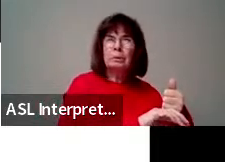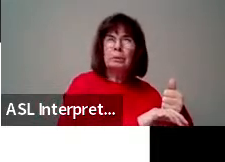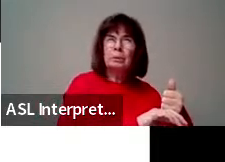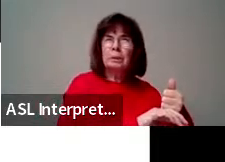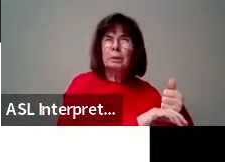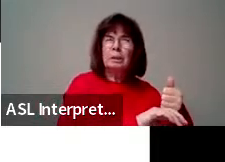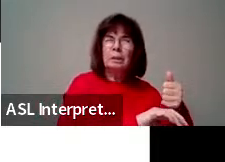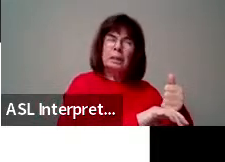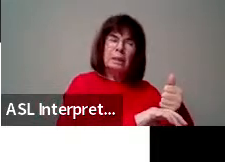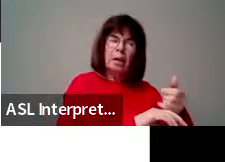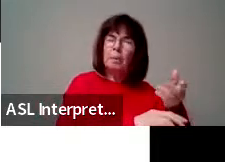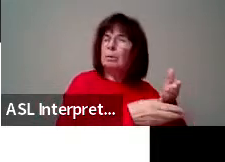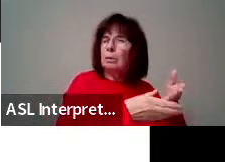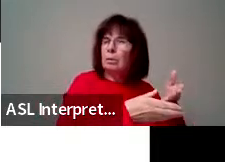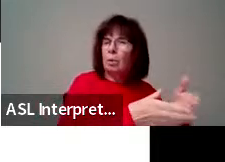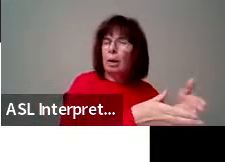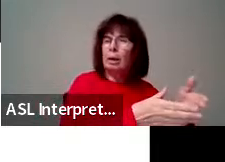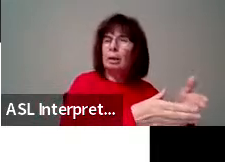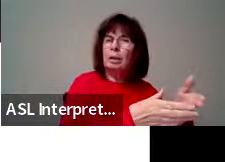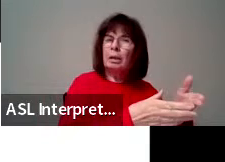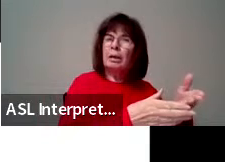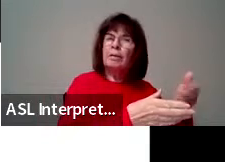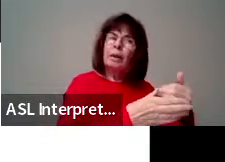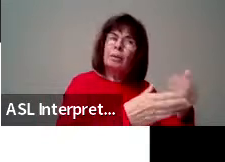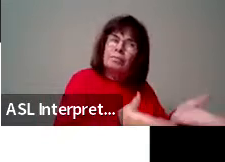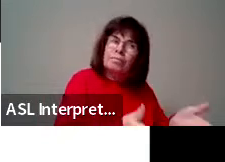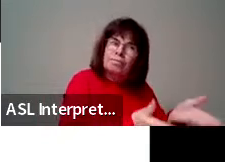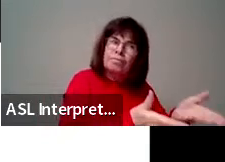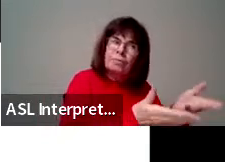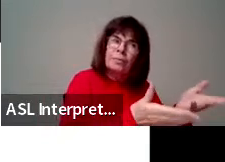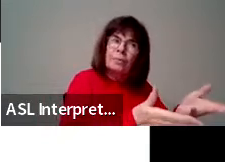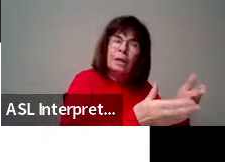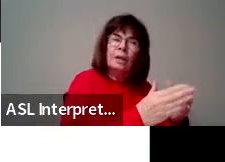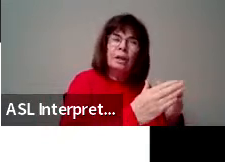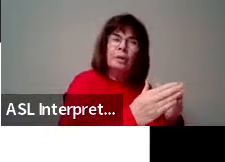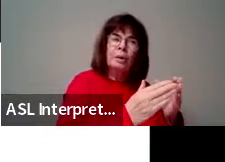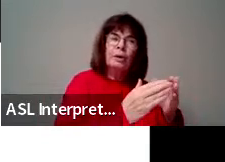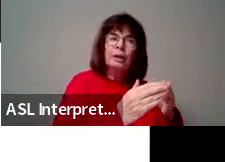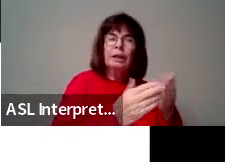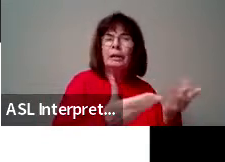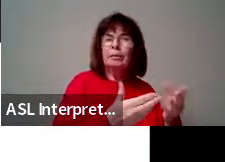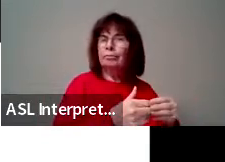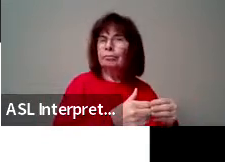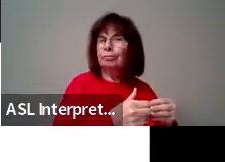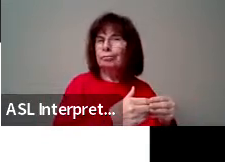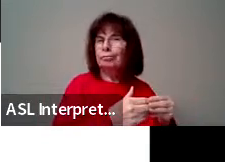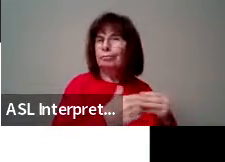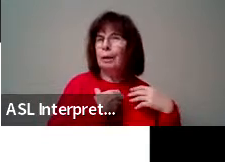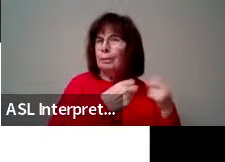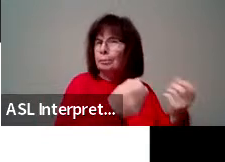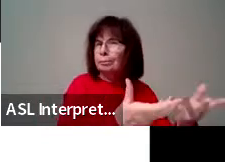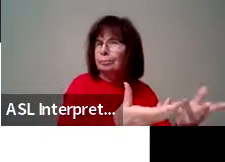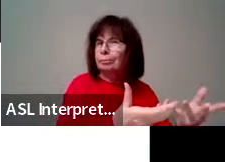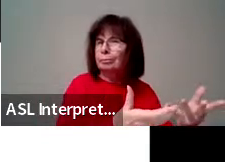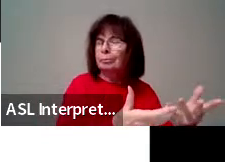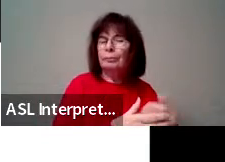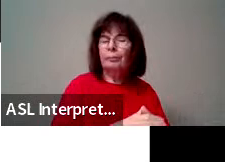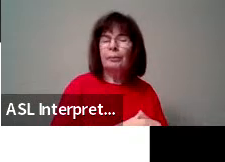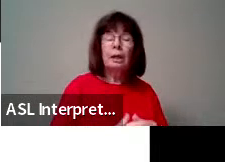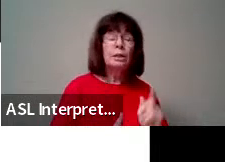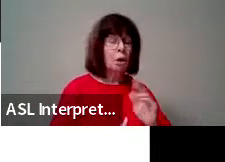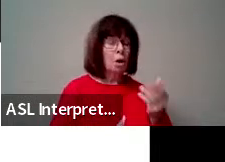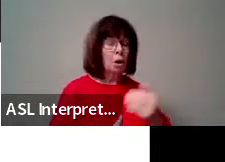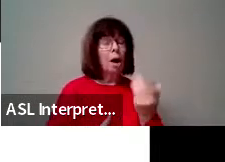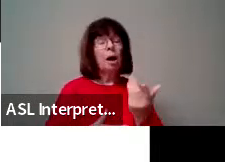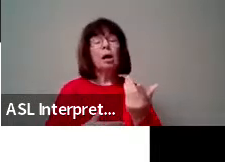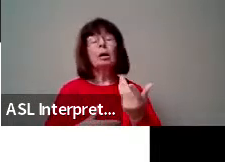in a way that we're uplifting community resilience. Next slide, please. And so our partners from the